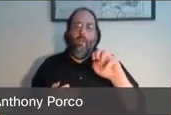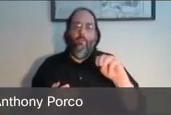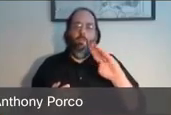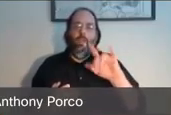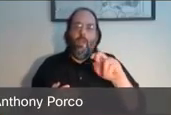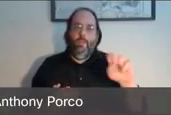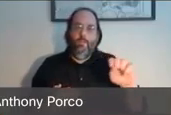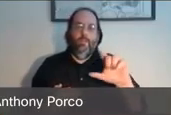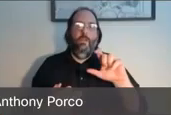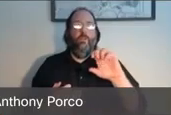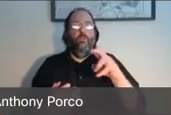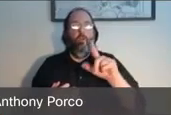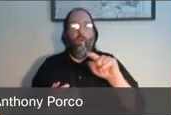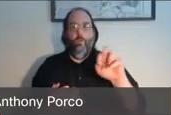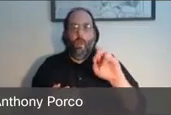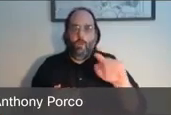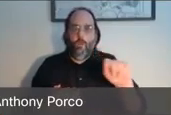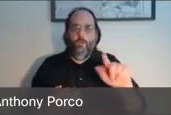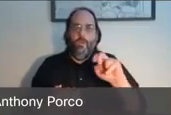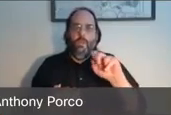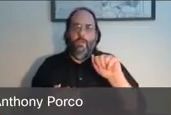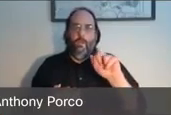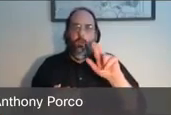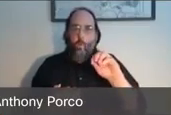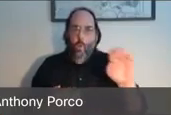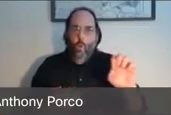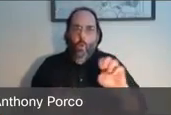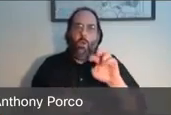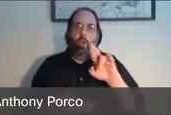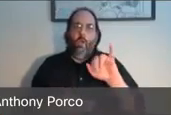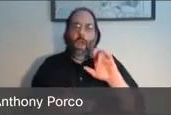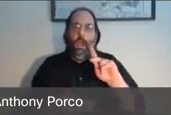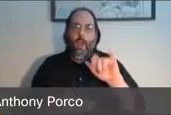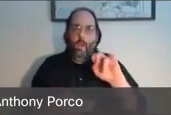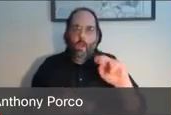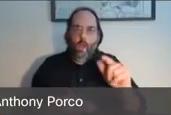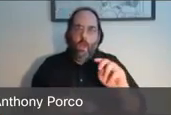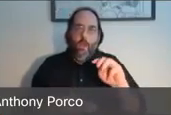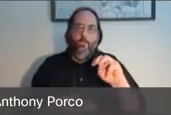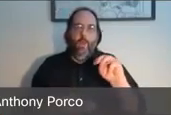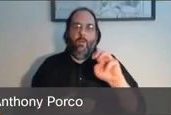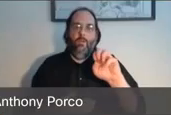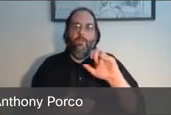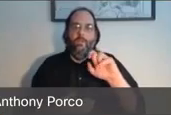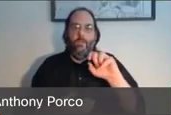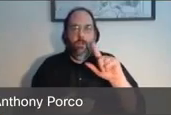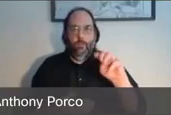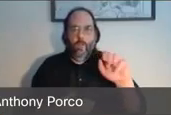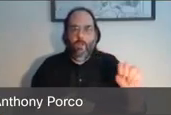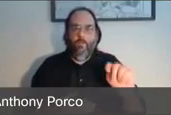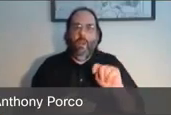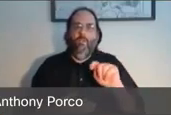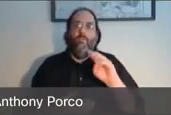Charlotte Roberts, Linda Rowe, Derek Young, Michael Siegelman, Trinivis